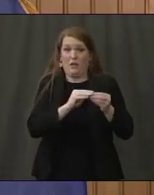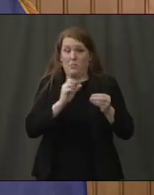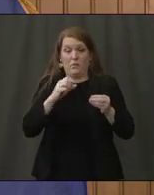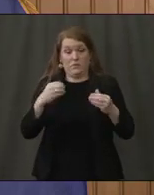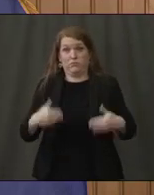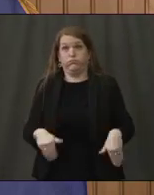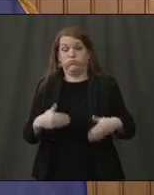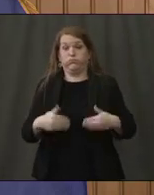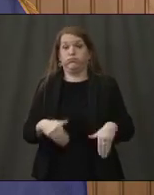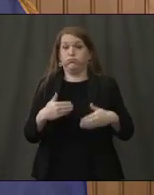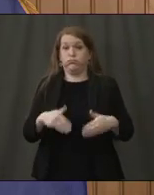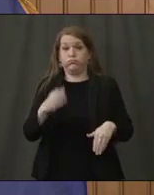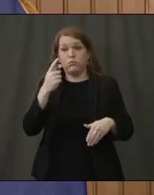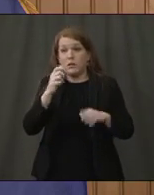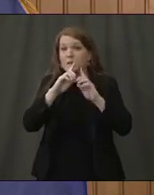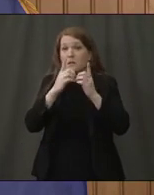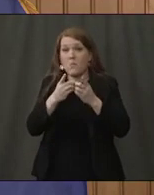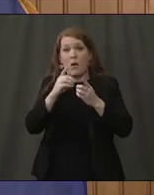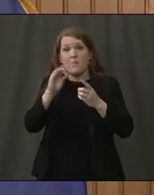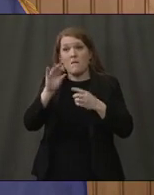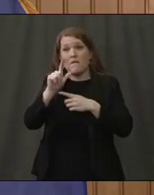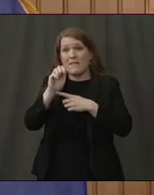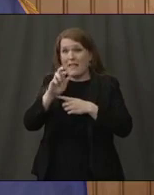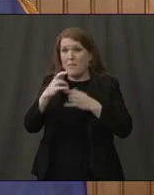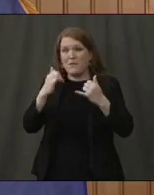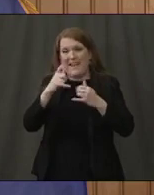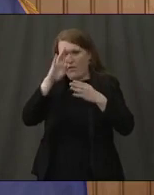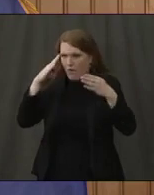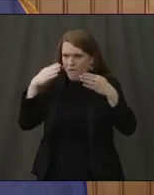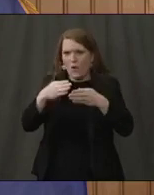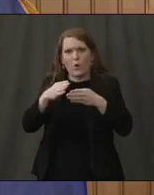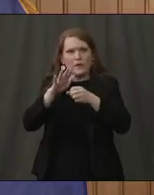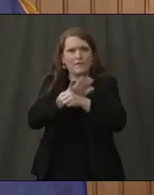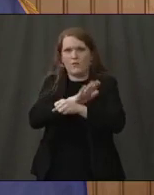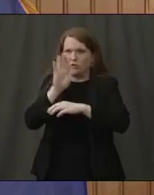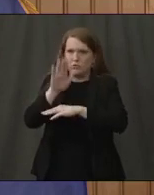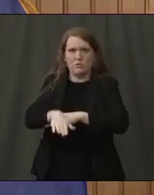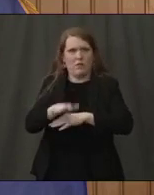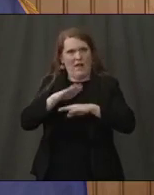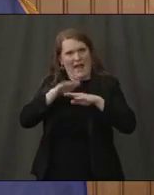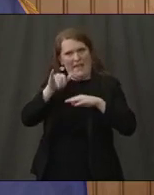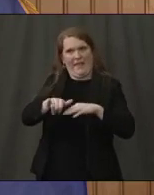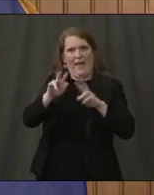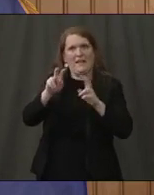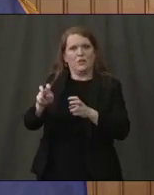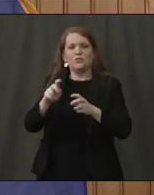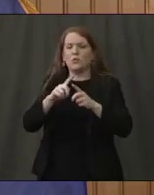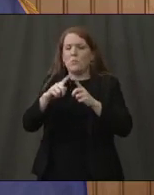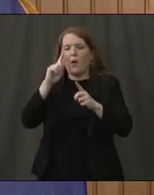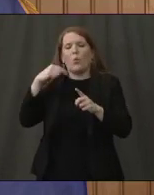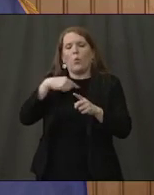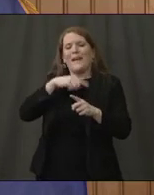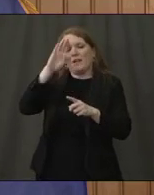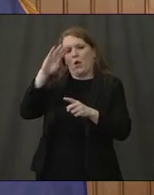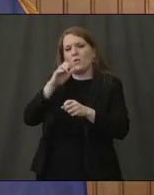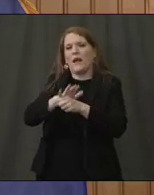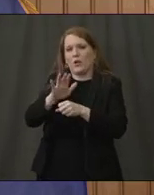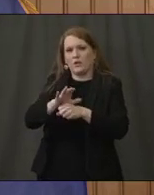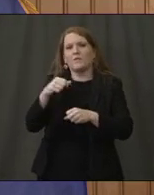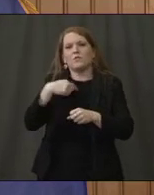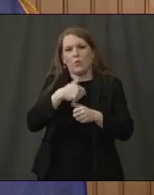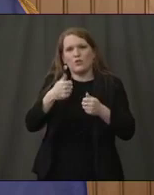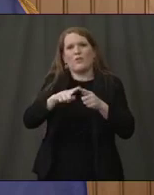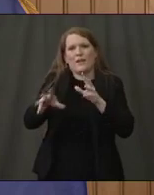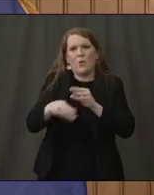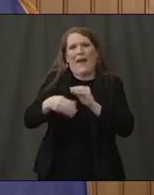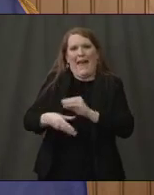Labor are focusing like a laser beam on this, but that's not good enough. We're throwing people at this. We're trying to do better to get that backlog